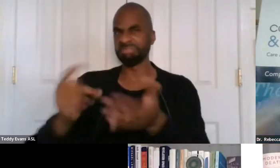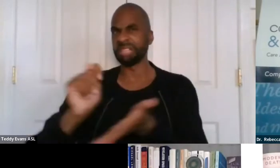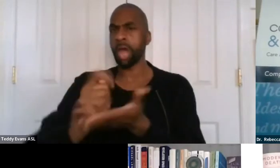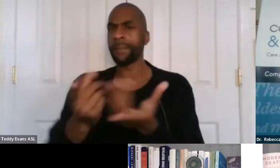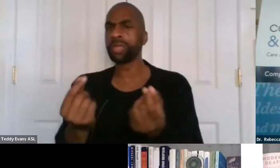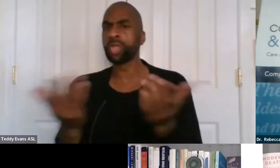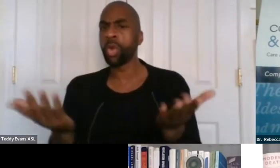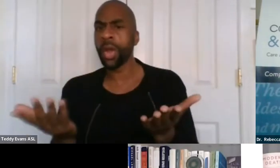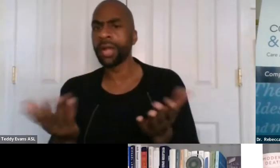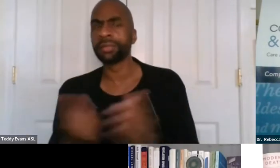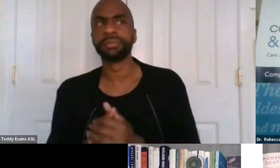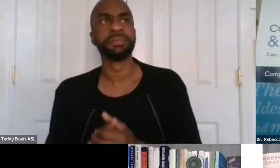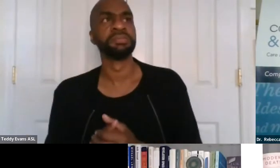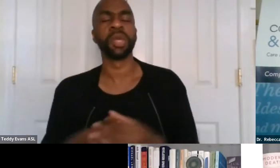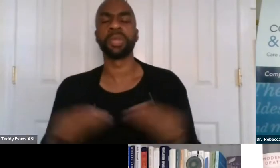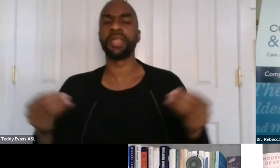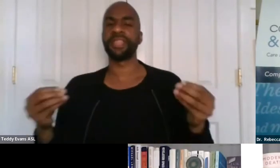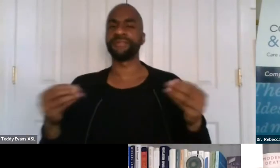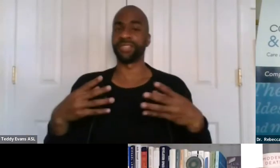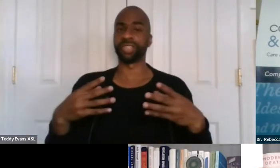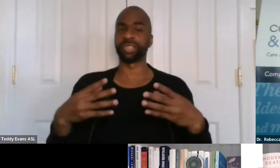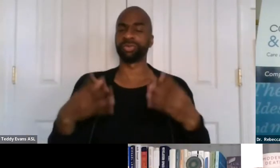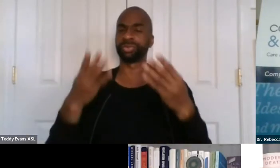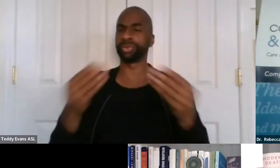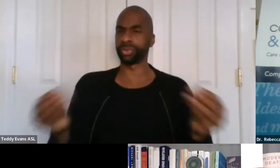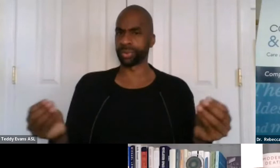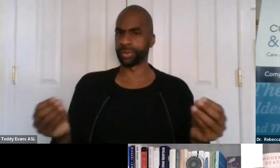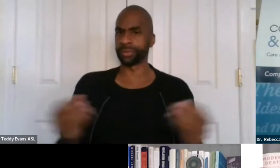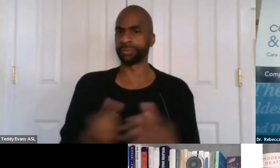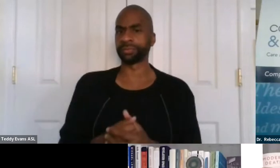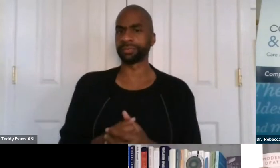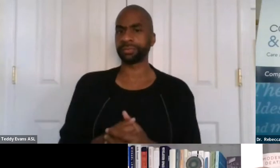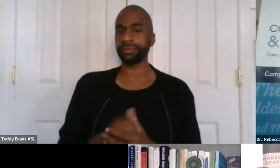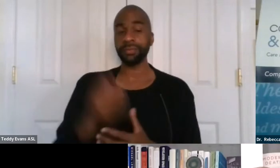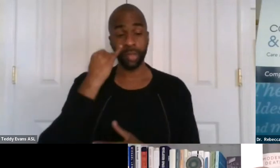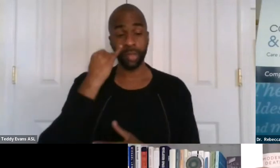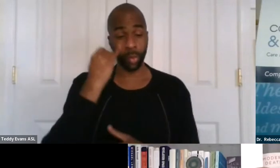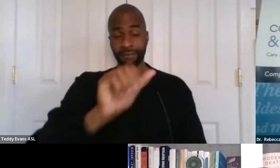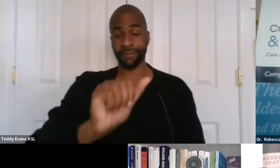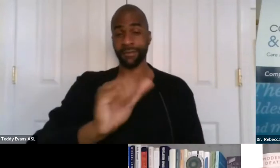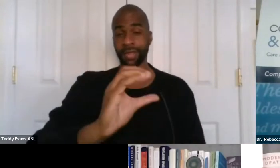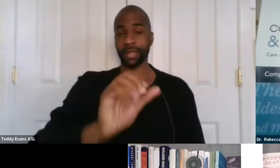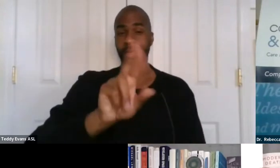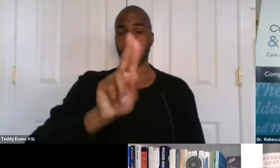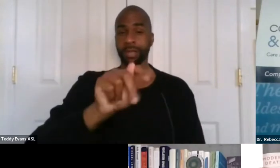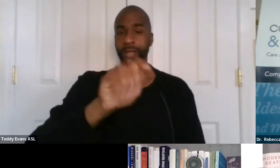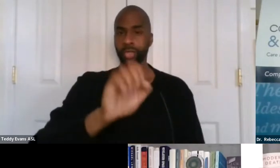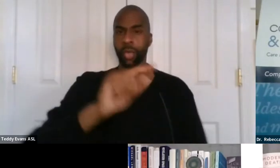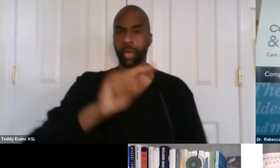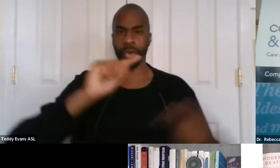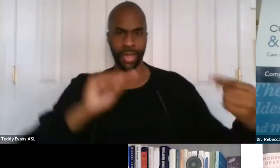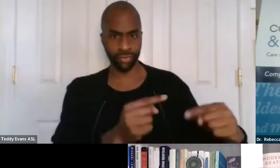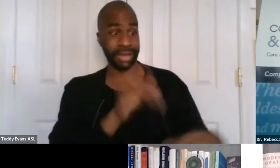away the fear that we associated with pain. Now, when you have an acute injury, it's very, very important for you to react to that